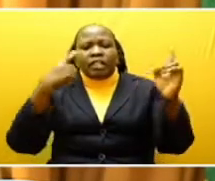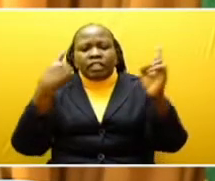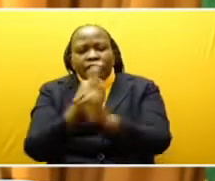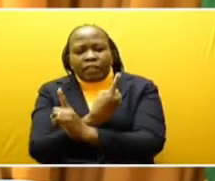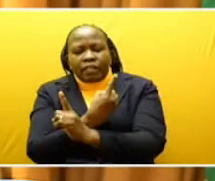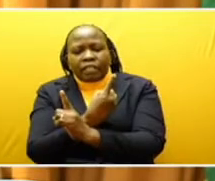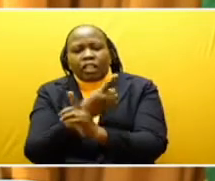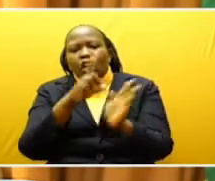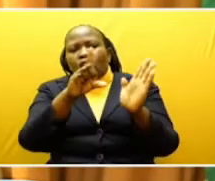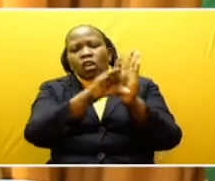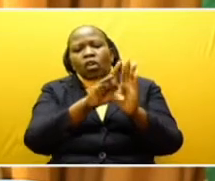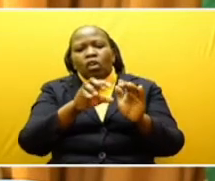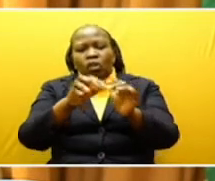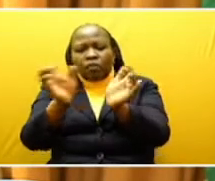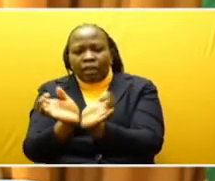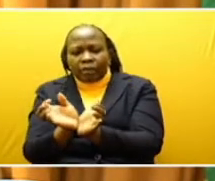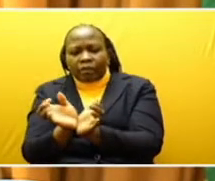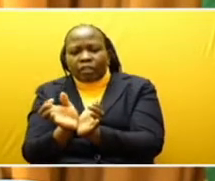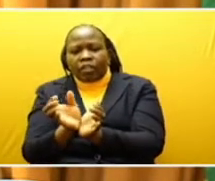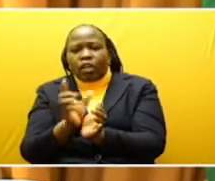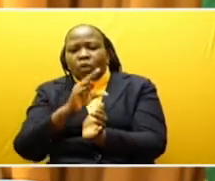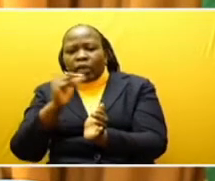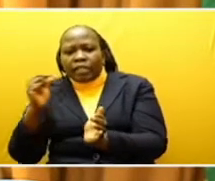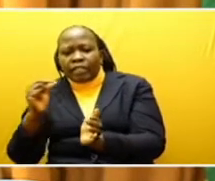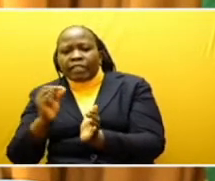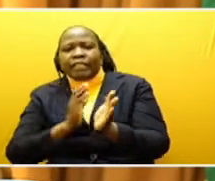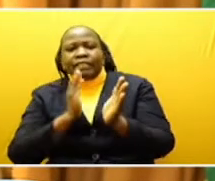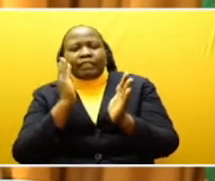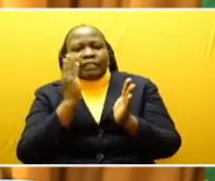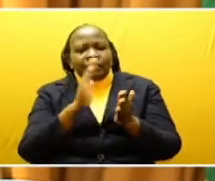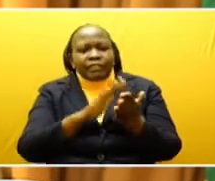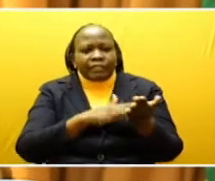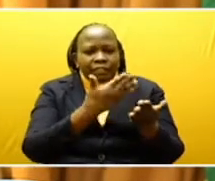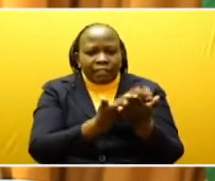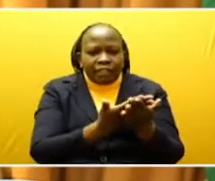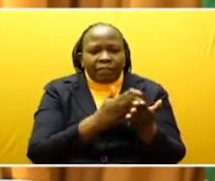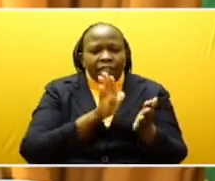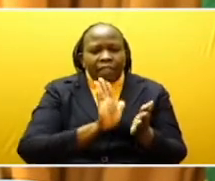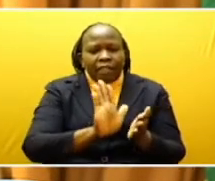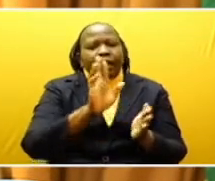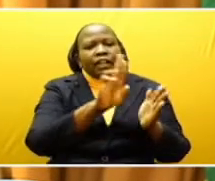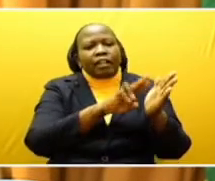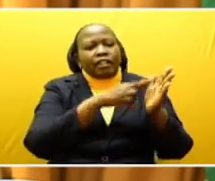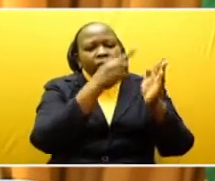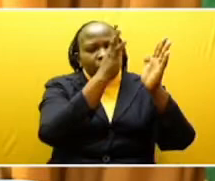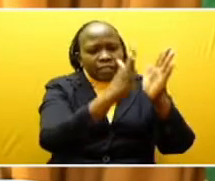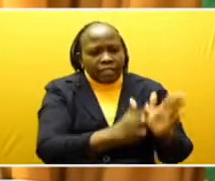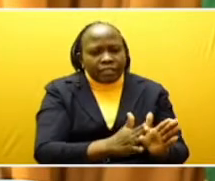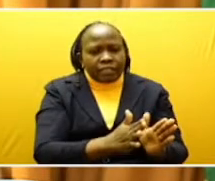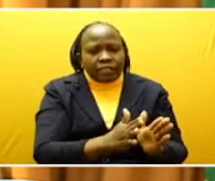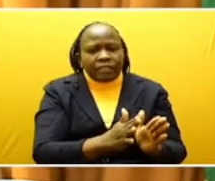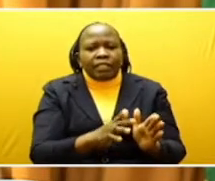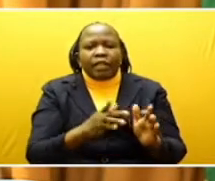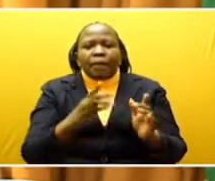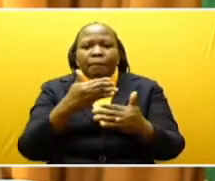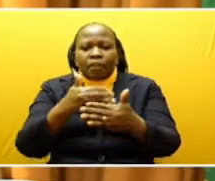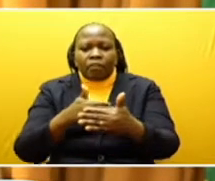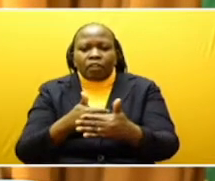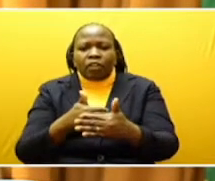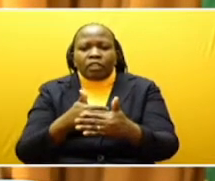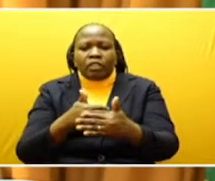and filed their responses respectively. At the same time, the four commissioners,